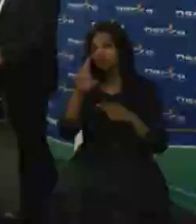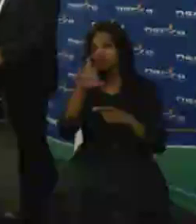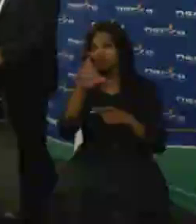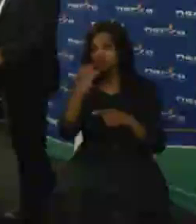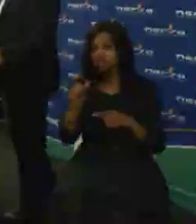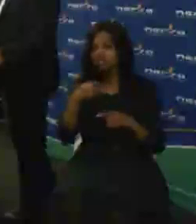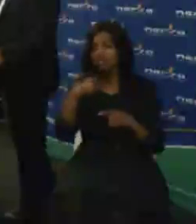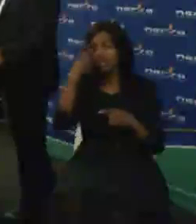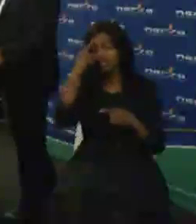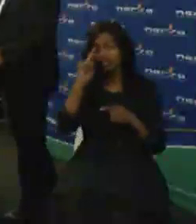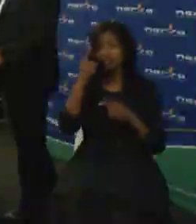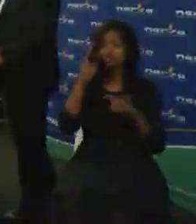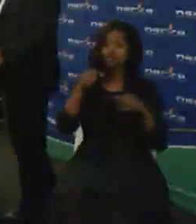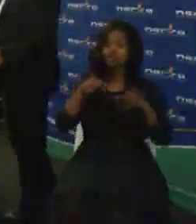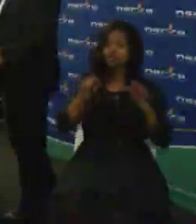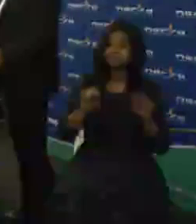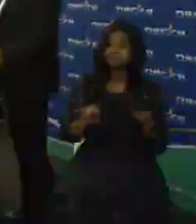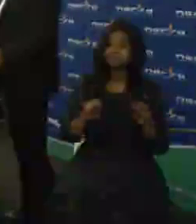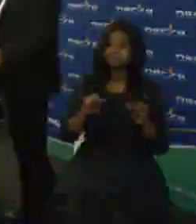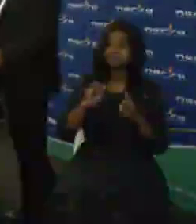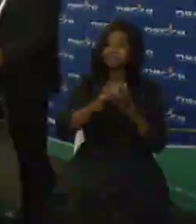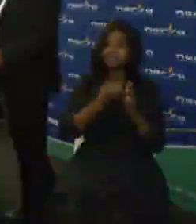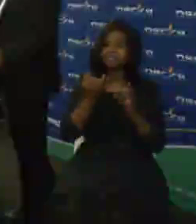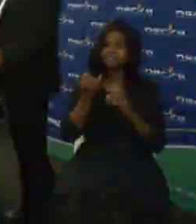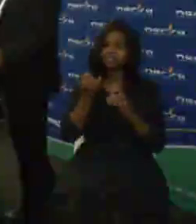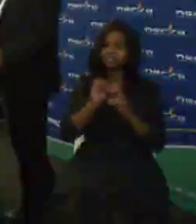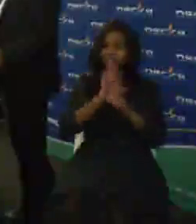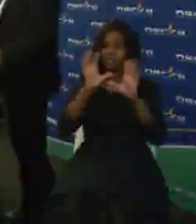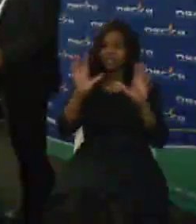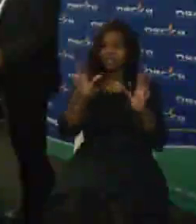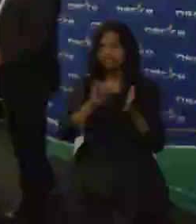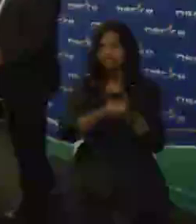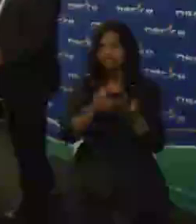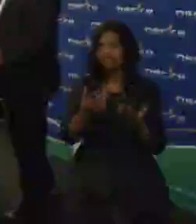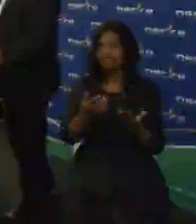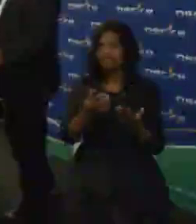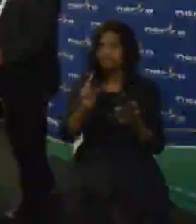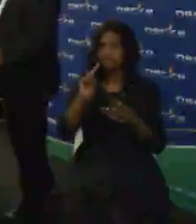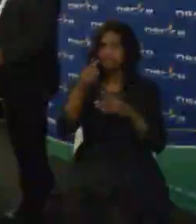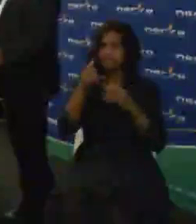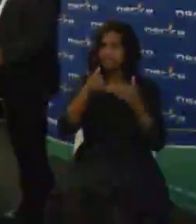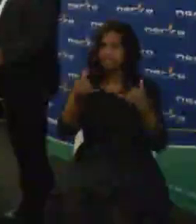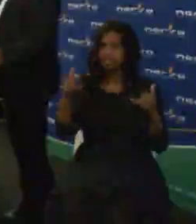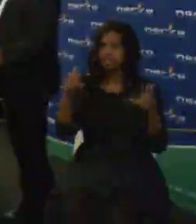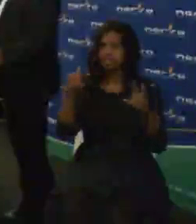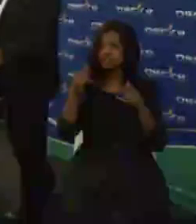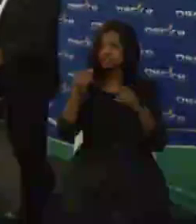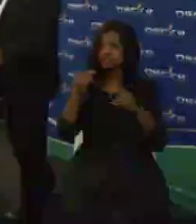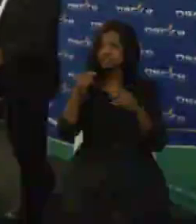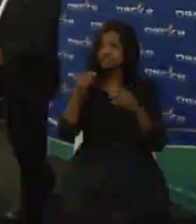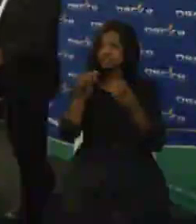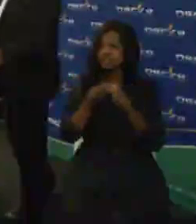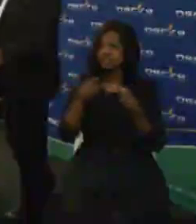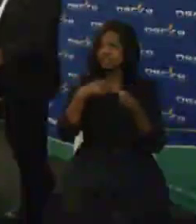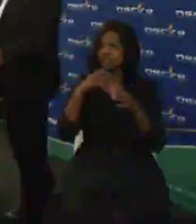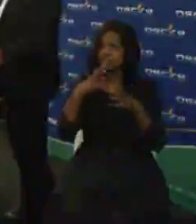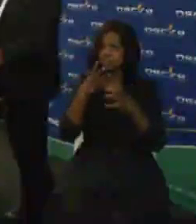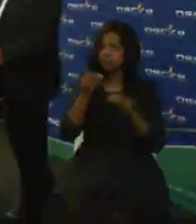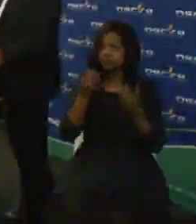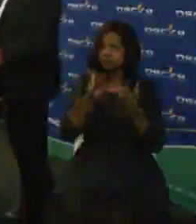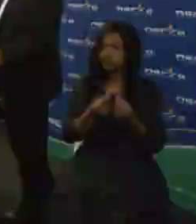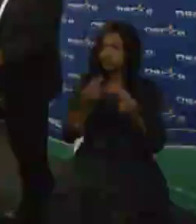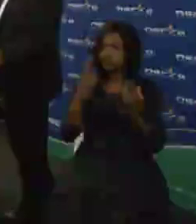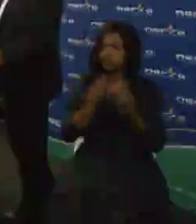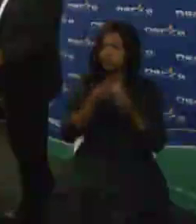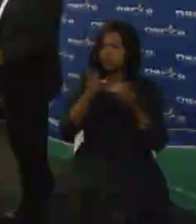I think, Chair, firstly, just to highlight that first line item got to do with sales volumes and